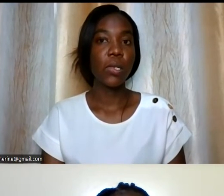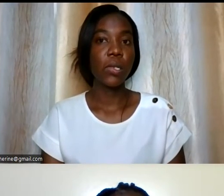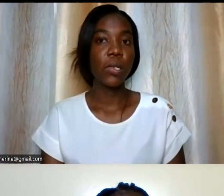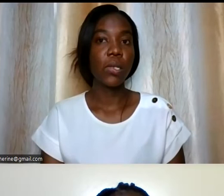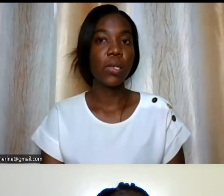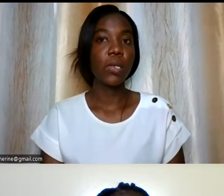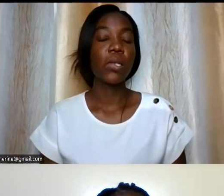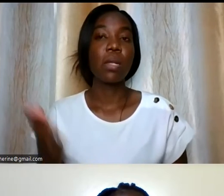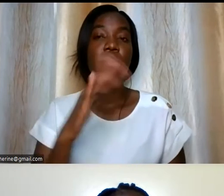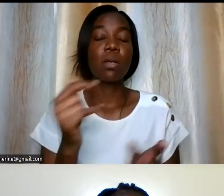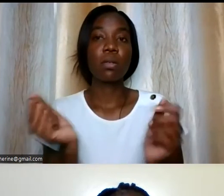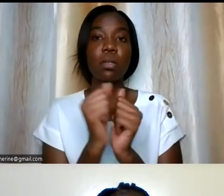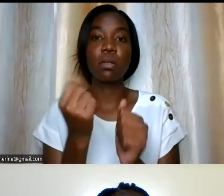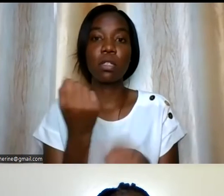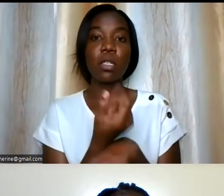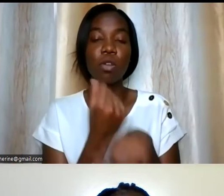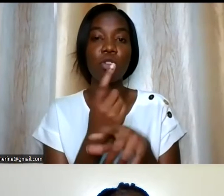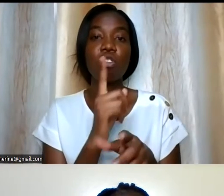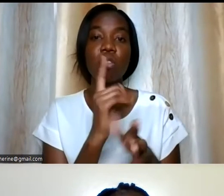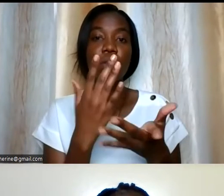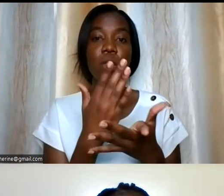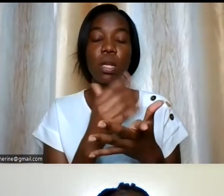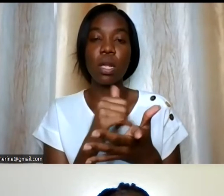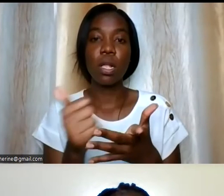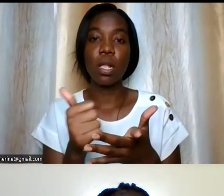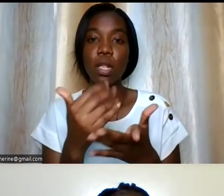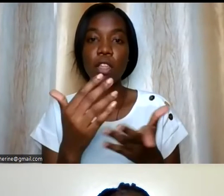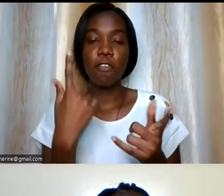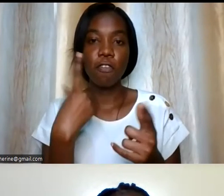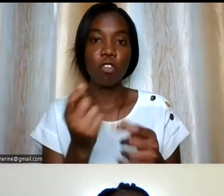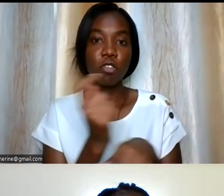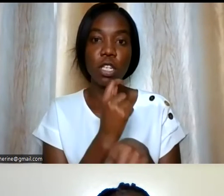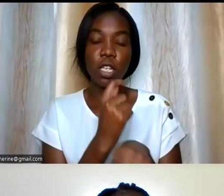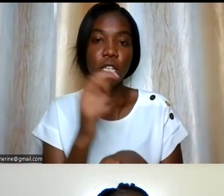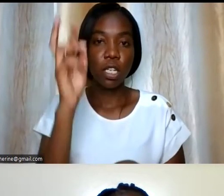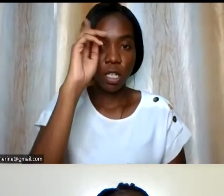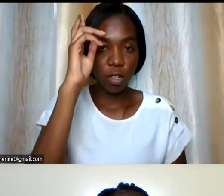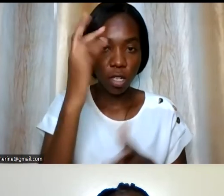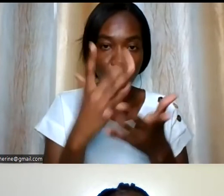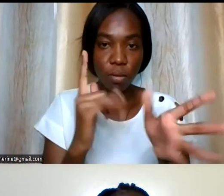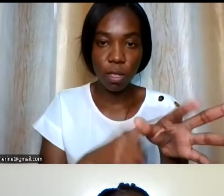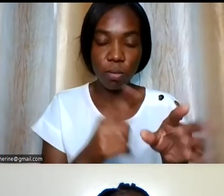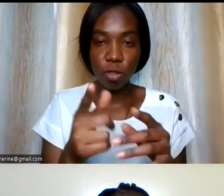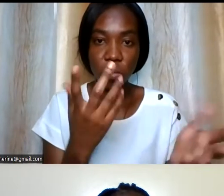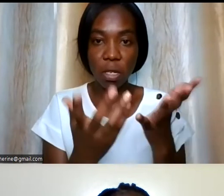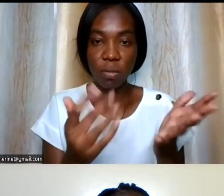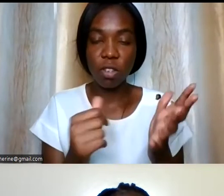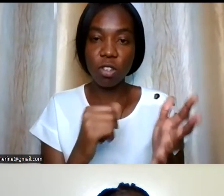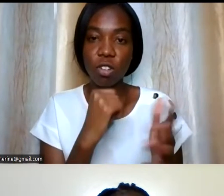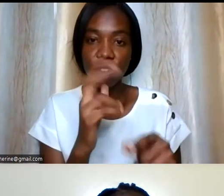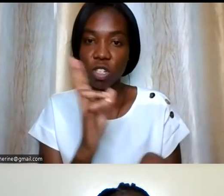I'm saying the other alternative is, also for training purposes, sometimes you may not use the